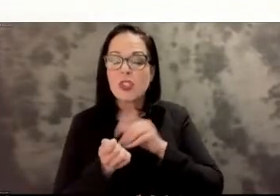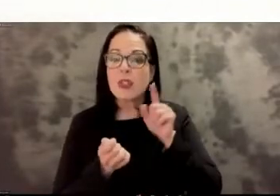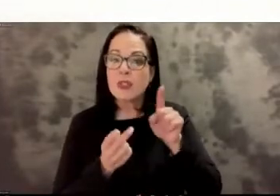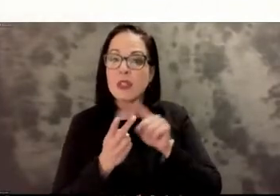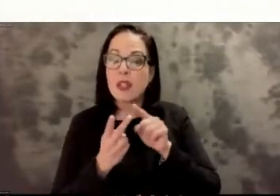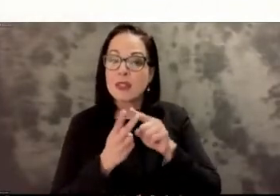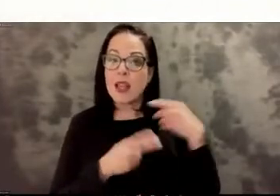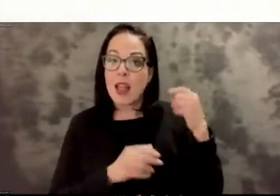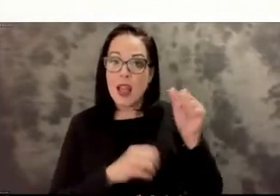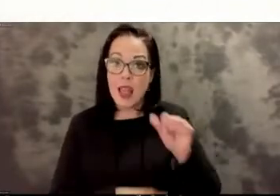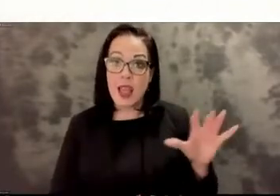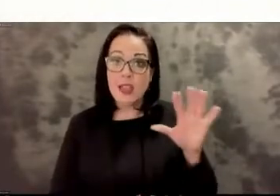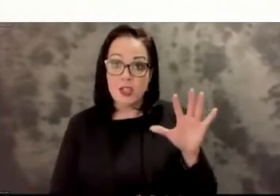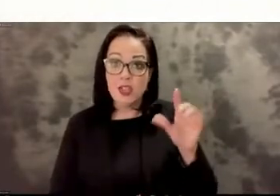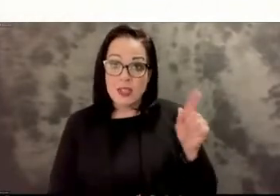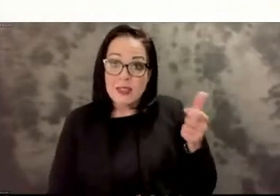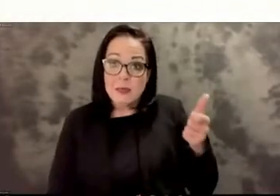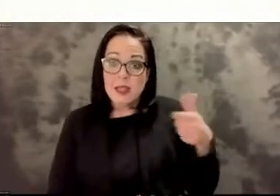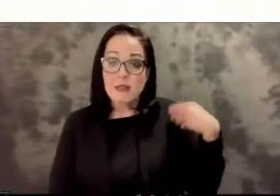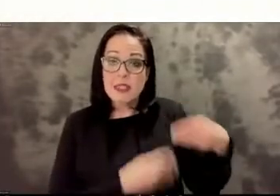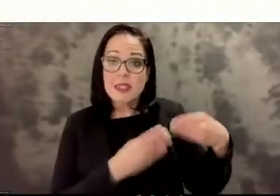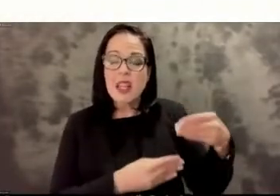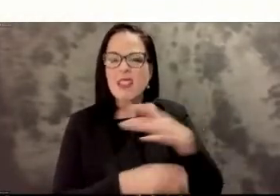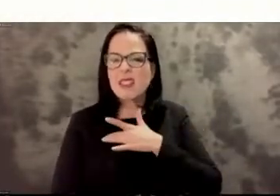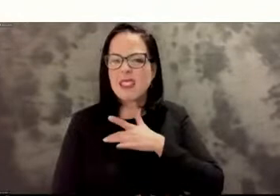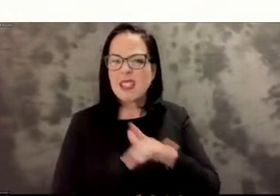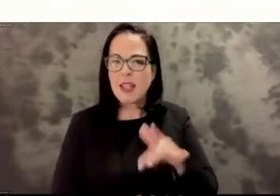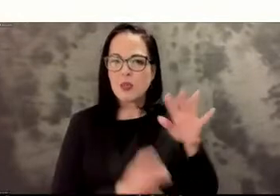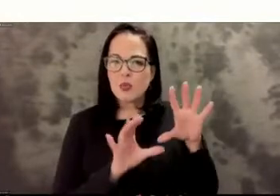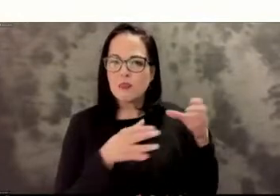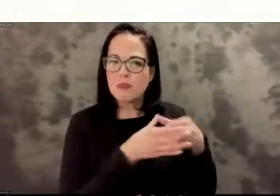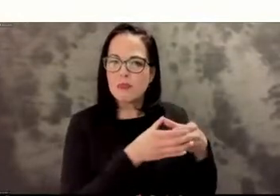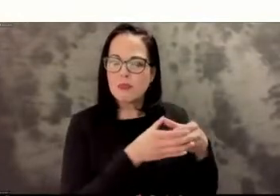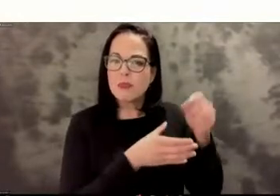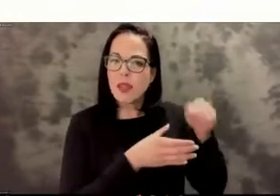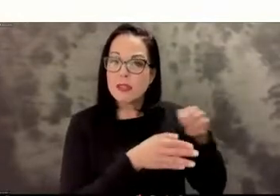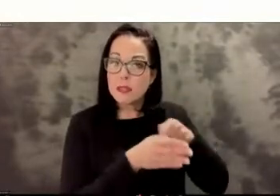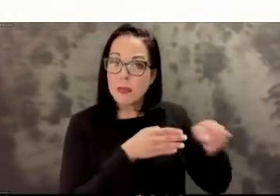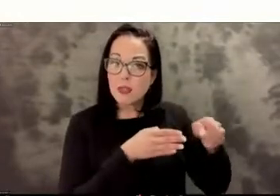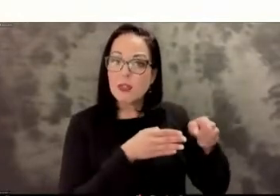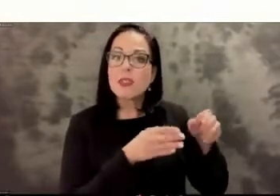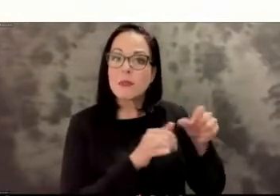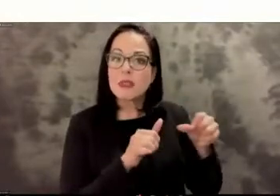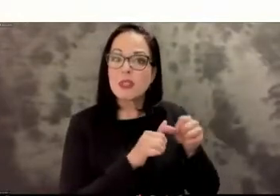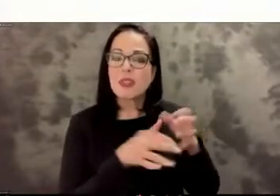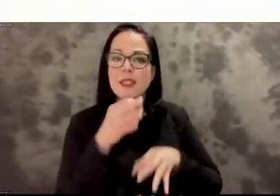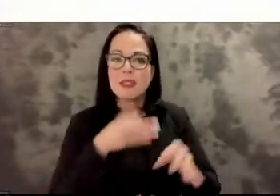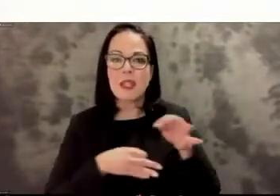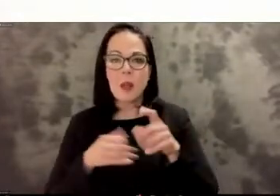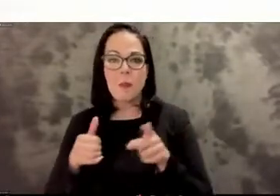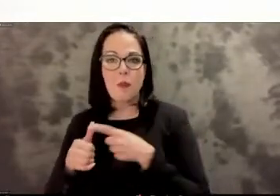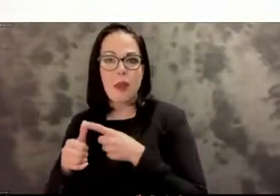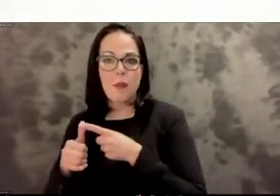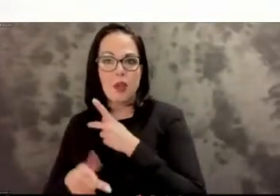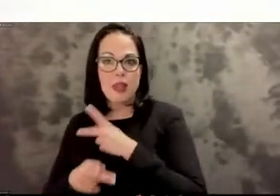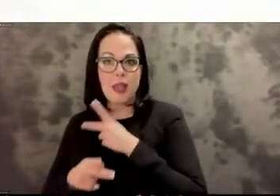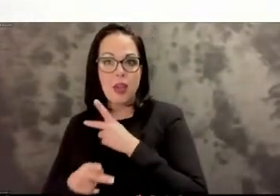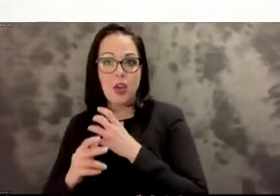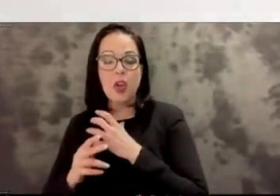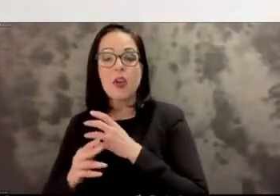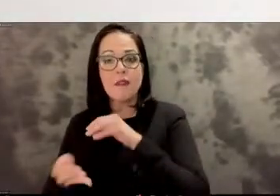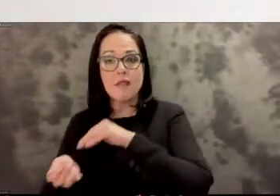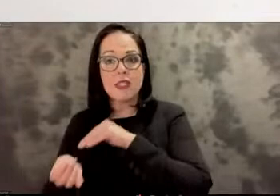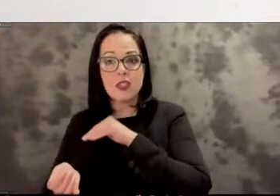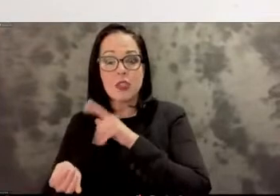descent, they tend to group in the specialty positions as opposed to primary care physicians. In fact, there